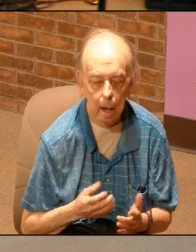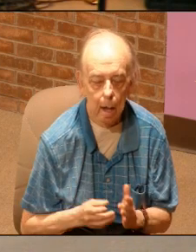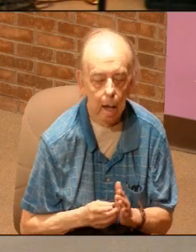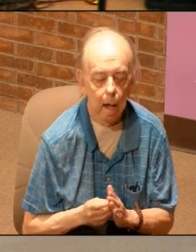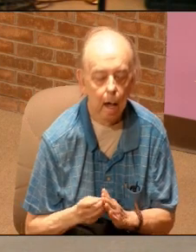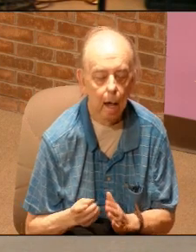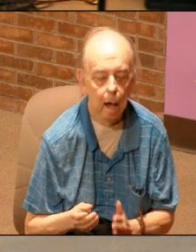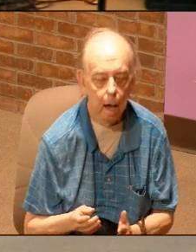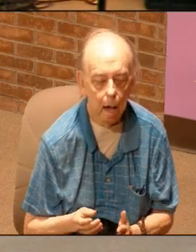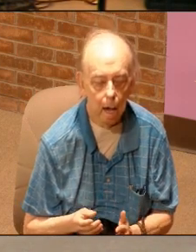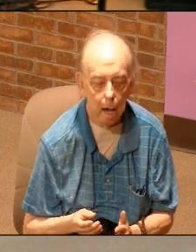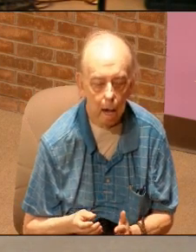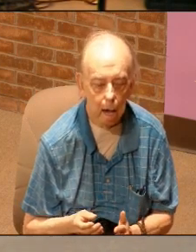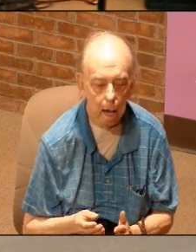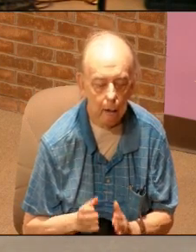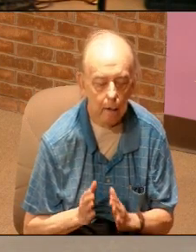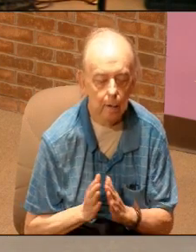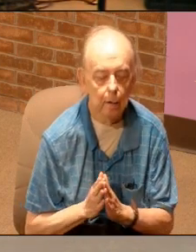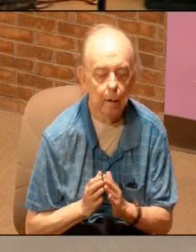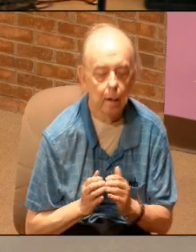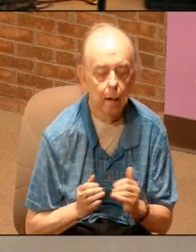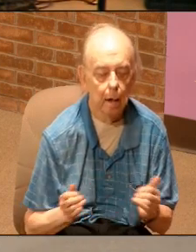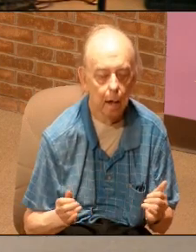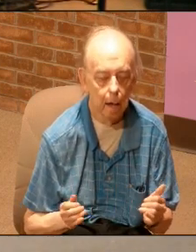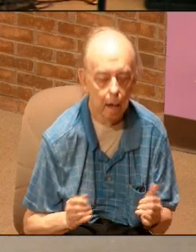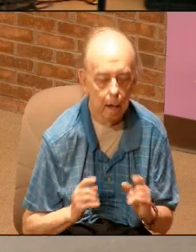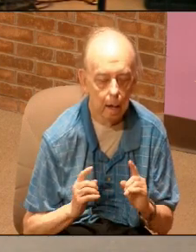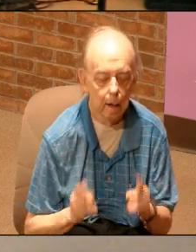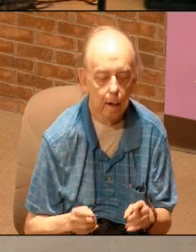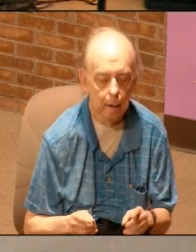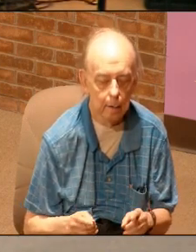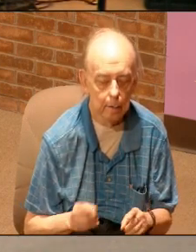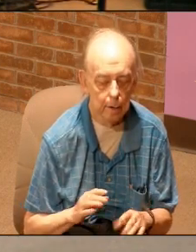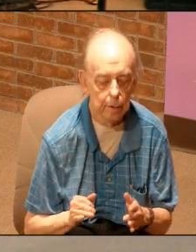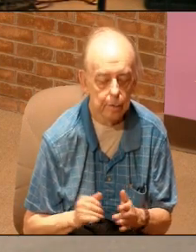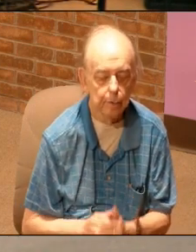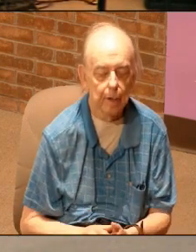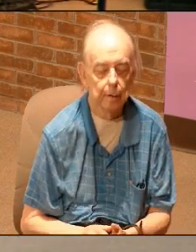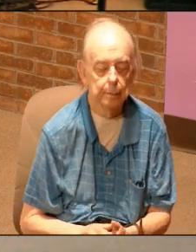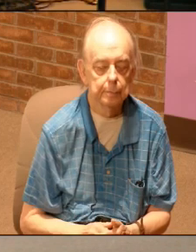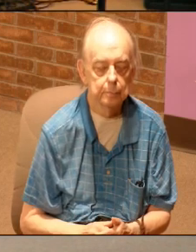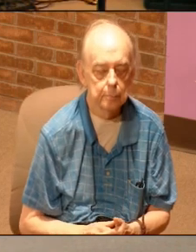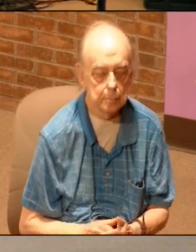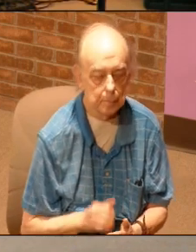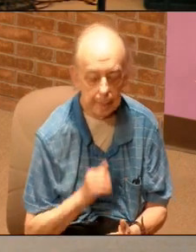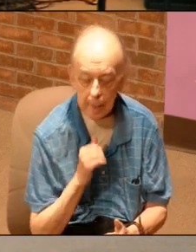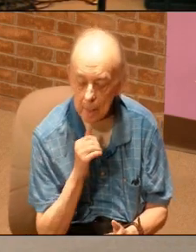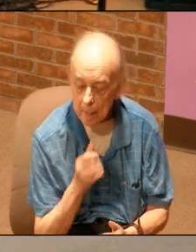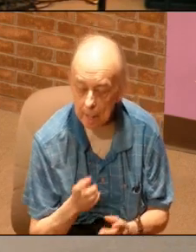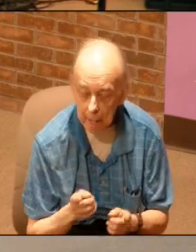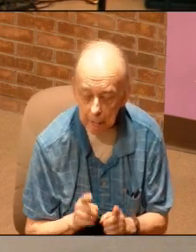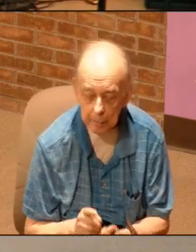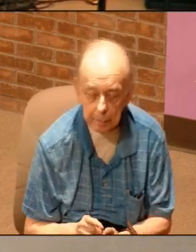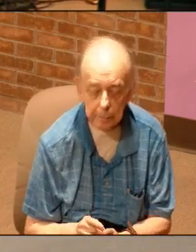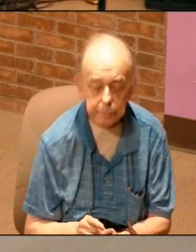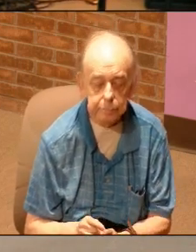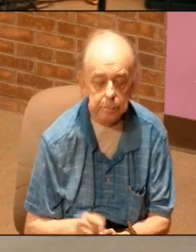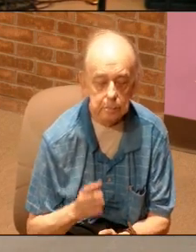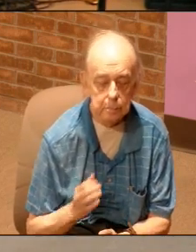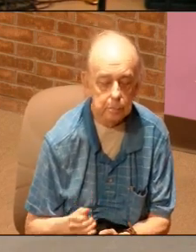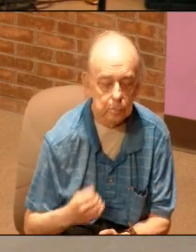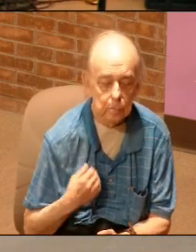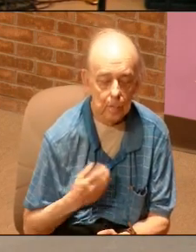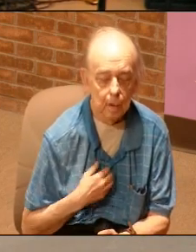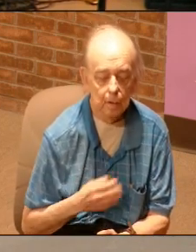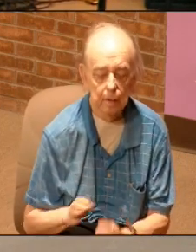develop a prayer life, so I'm just going to go right in there and do it. And it doesn't happen because